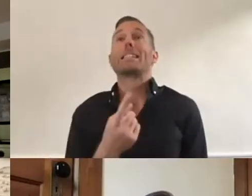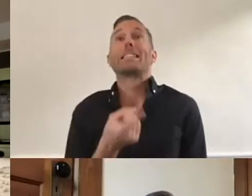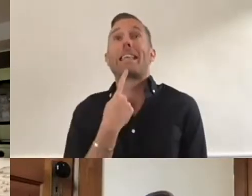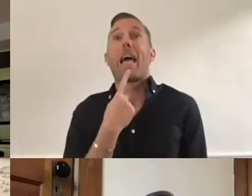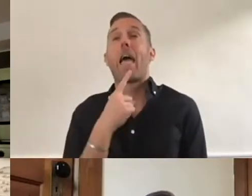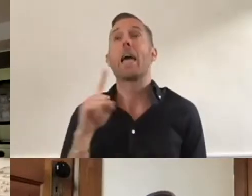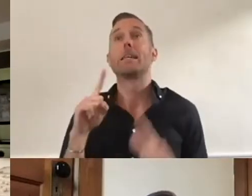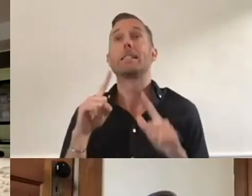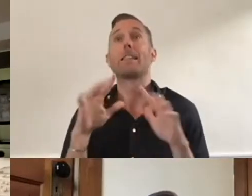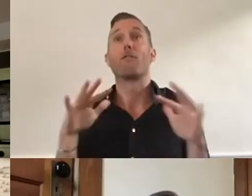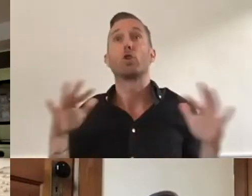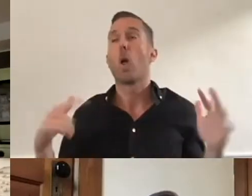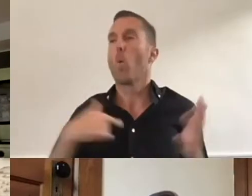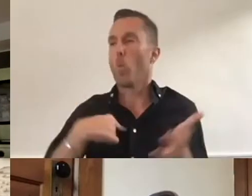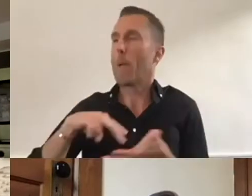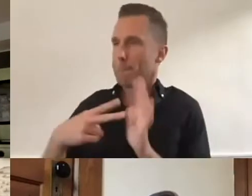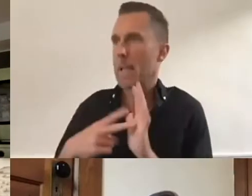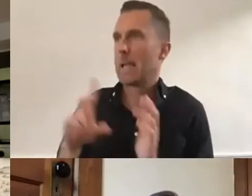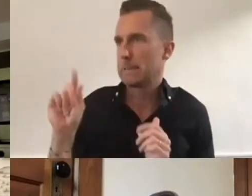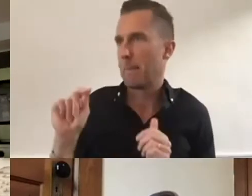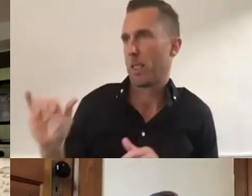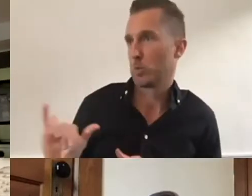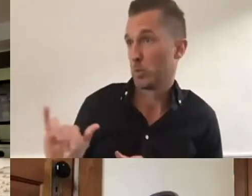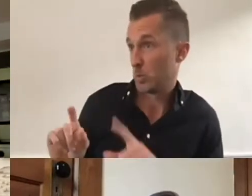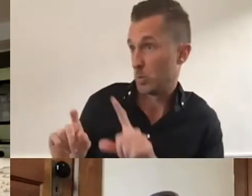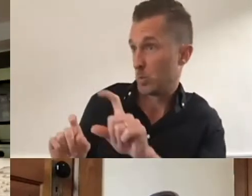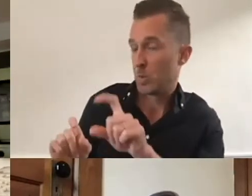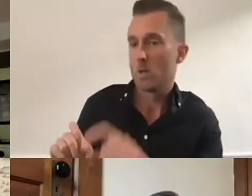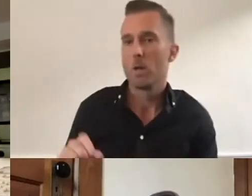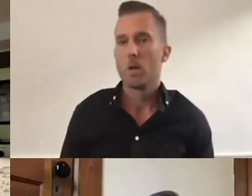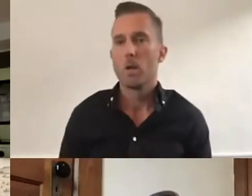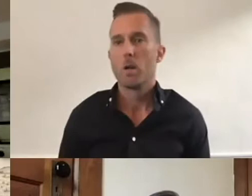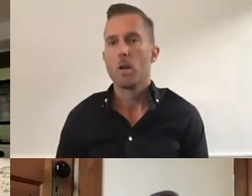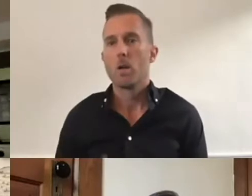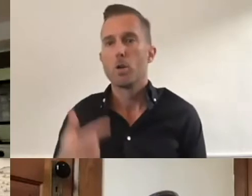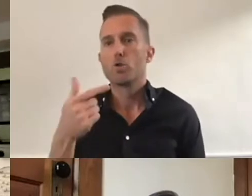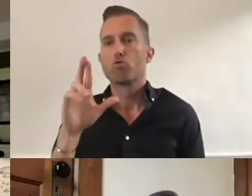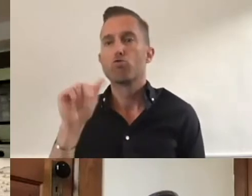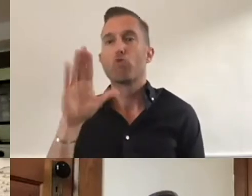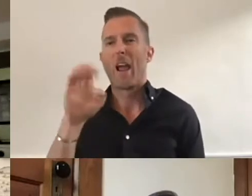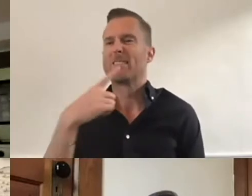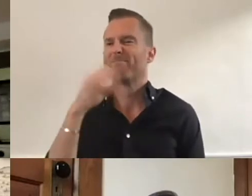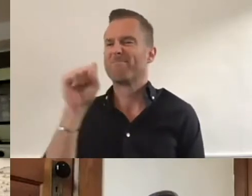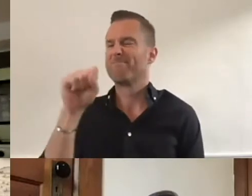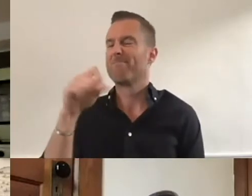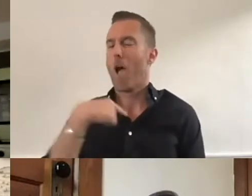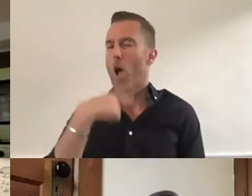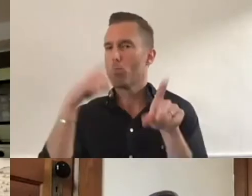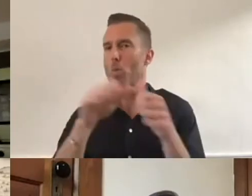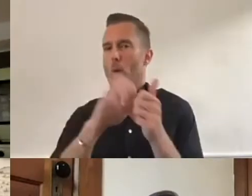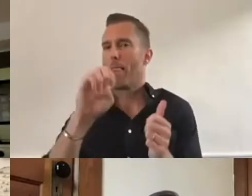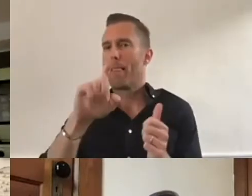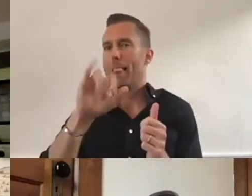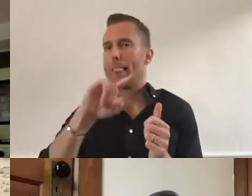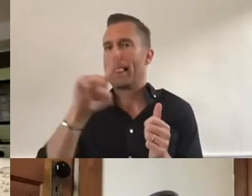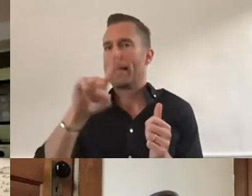inclusion? I would agree with Elisabeth as far as reps go. I've sat in several staffing